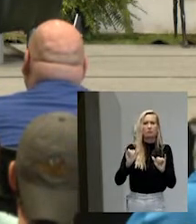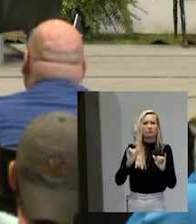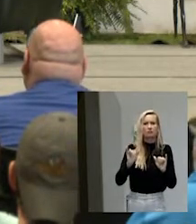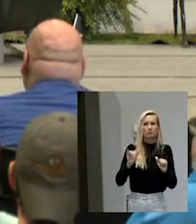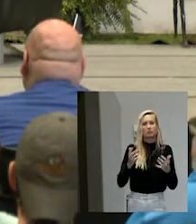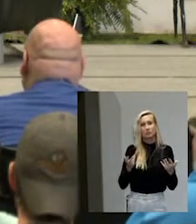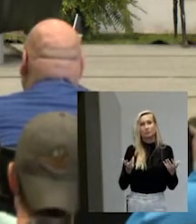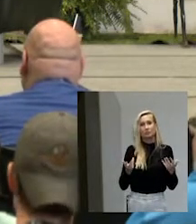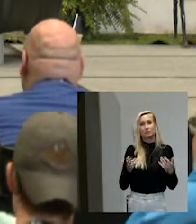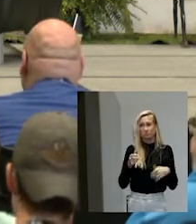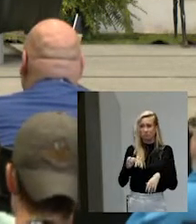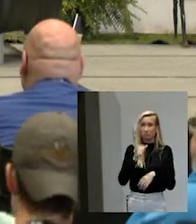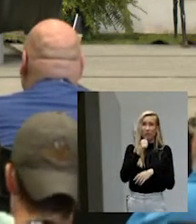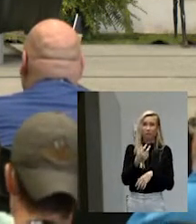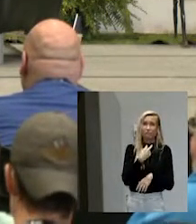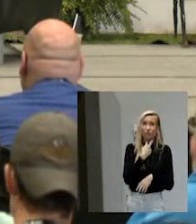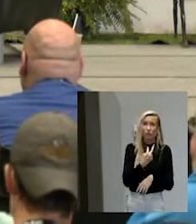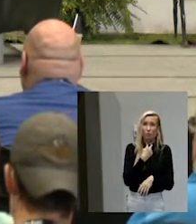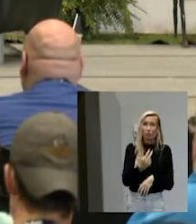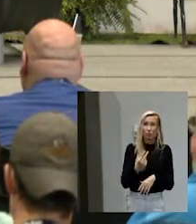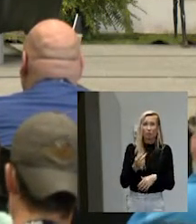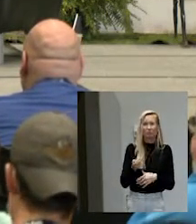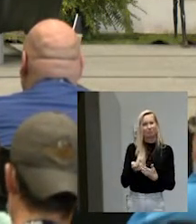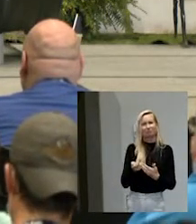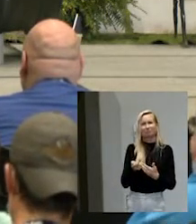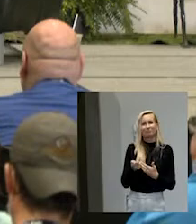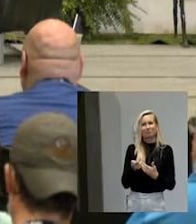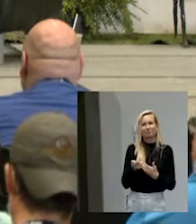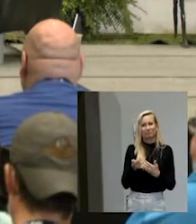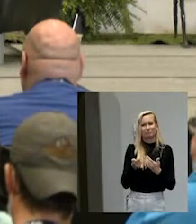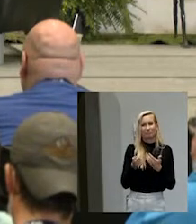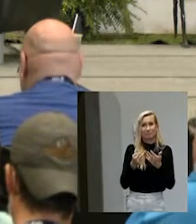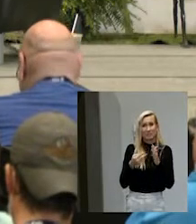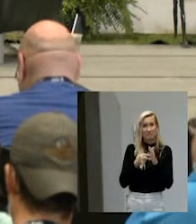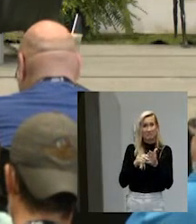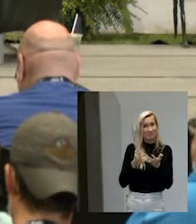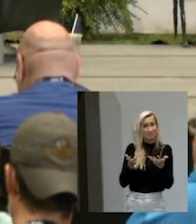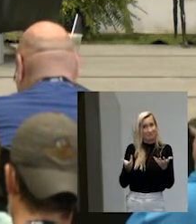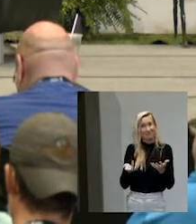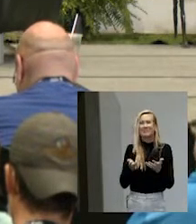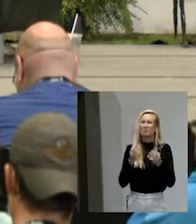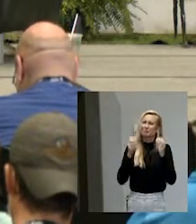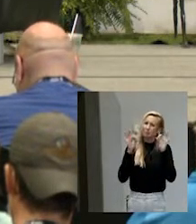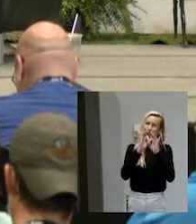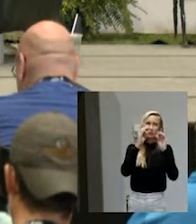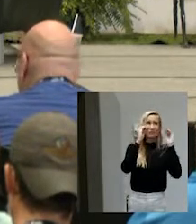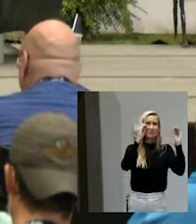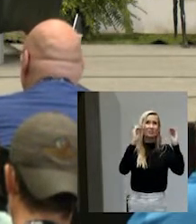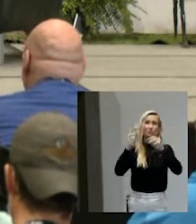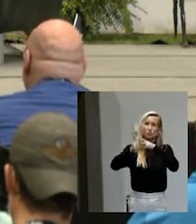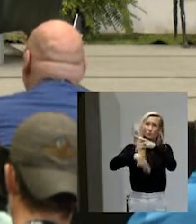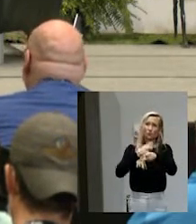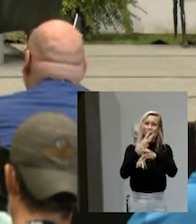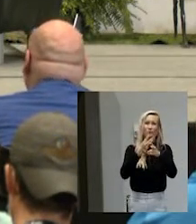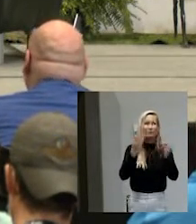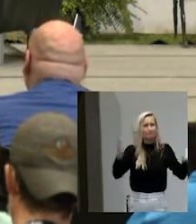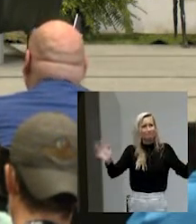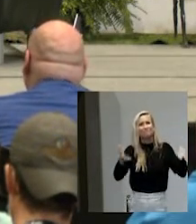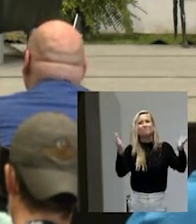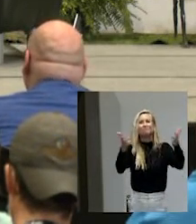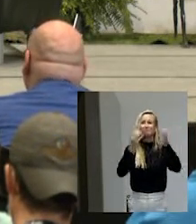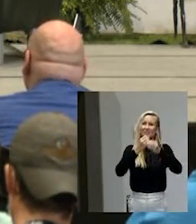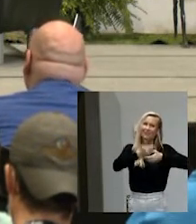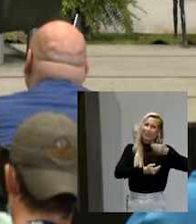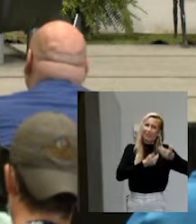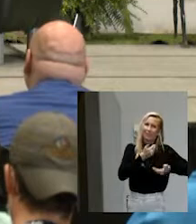mean, you know, like teach the world to be kinder and gentler. Yeah, which you have to see it.